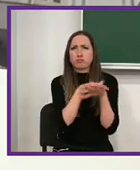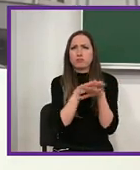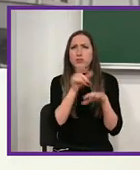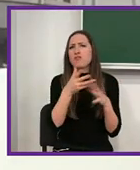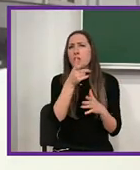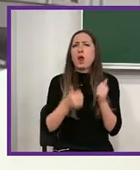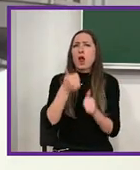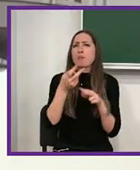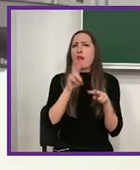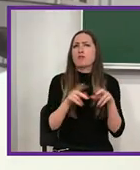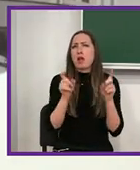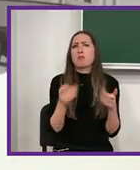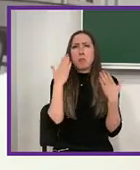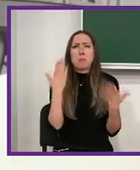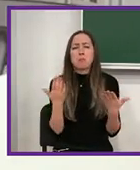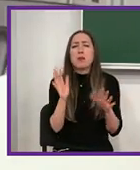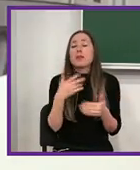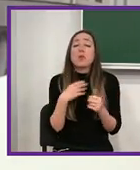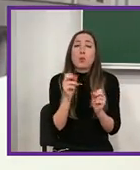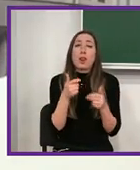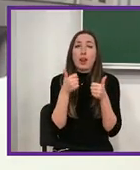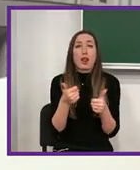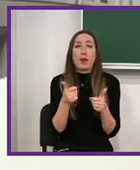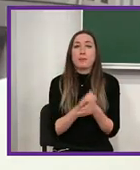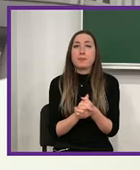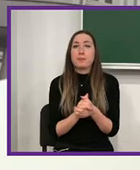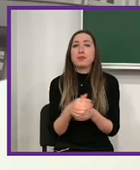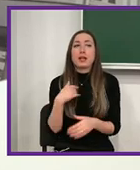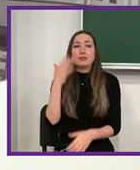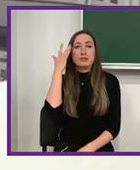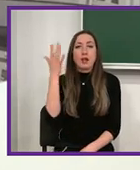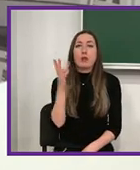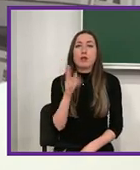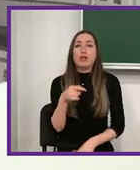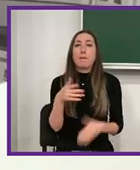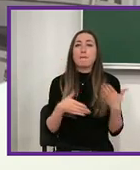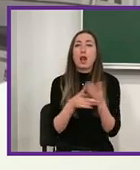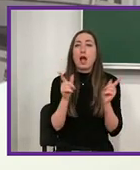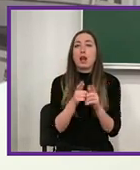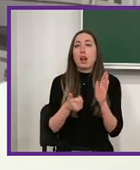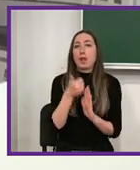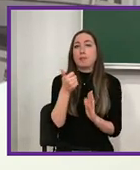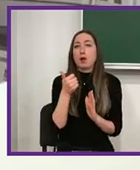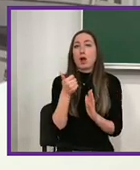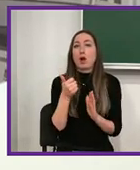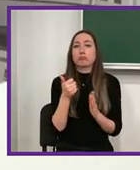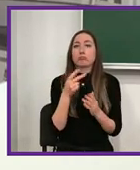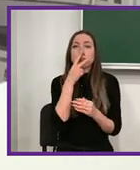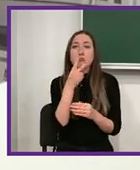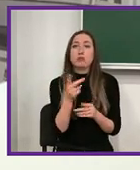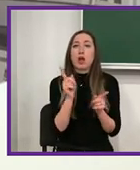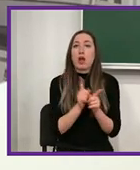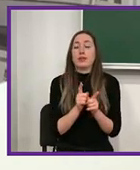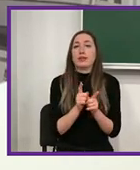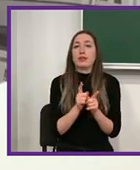because you are kind of concentrated in one segment. Probably there are better seats, but it's okay, it's good. And